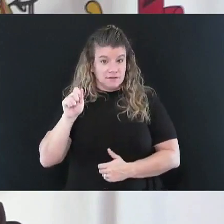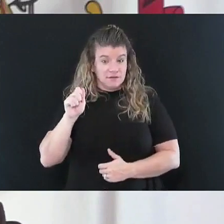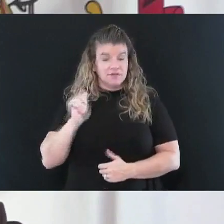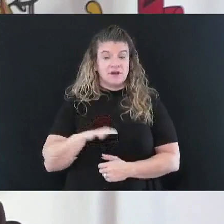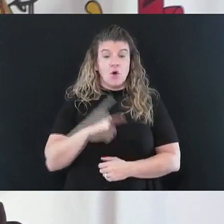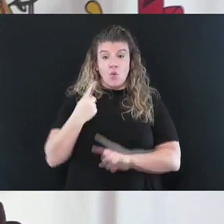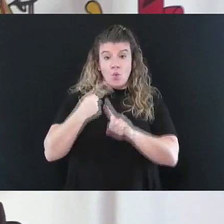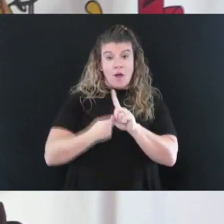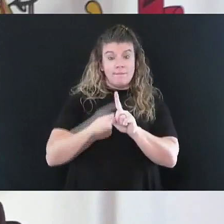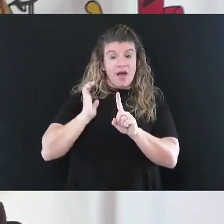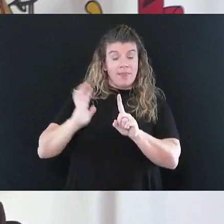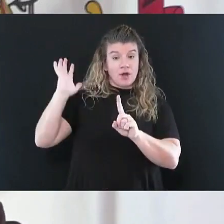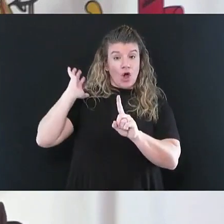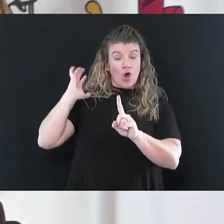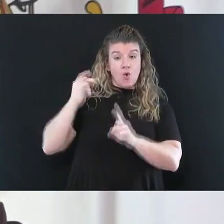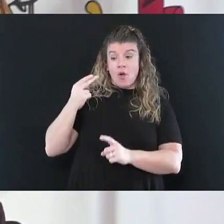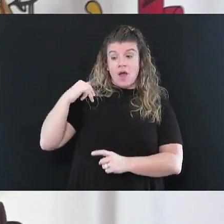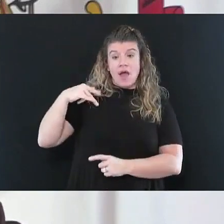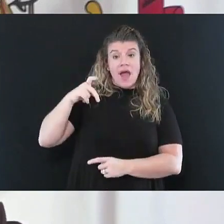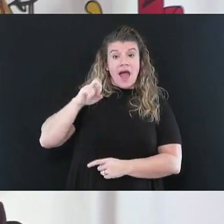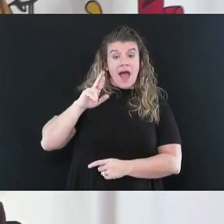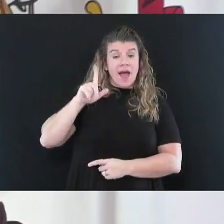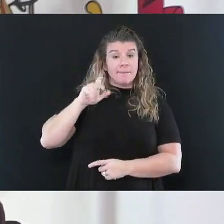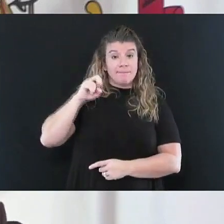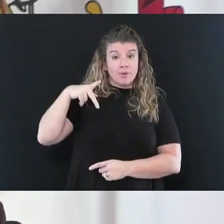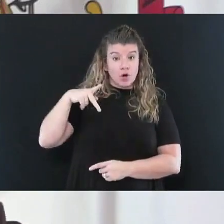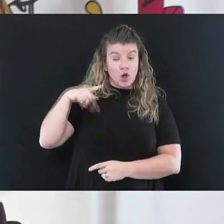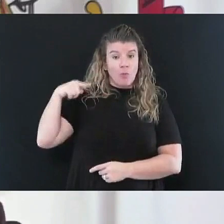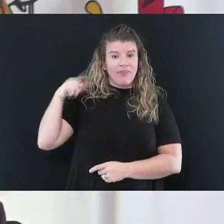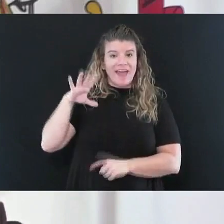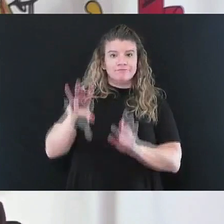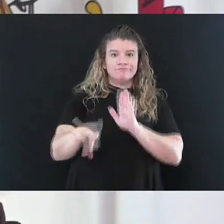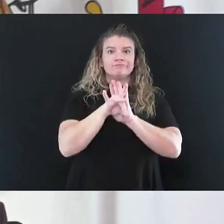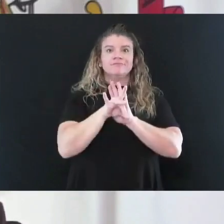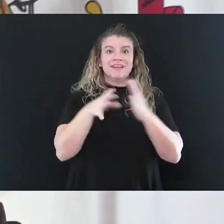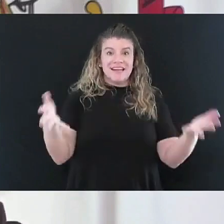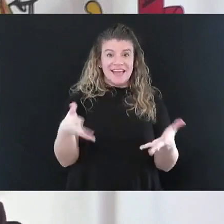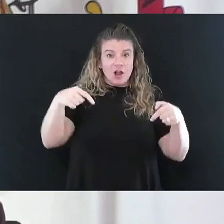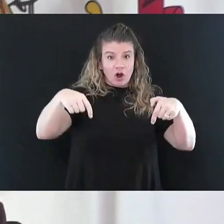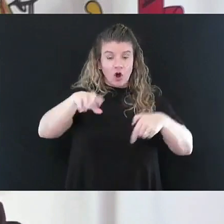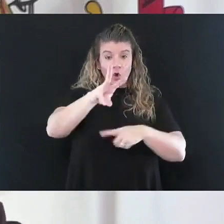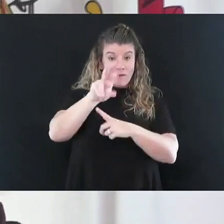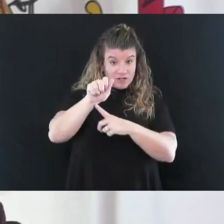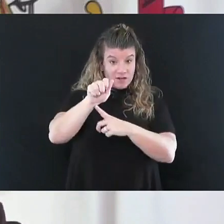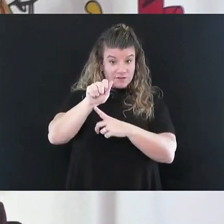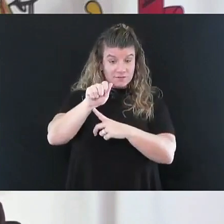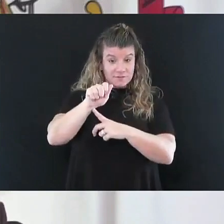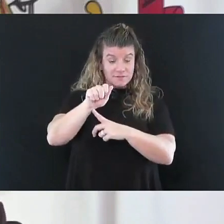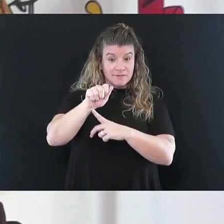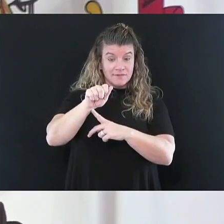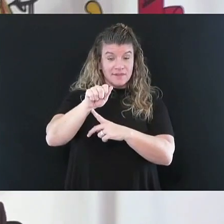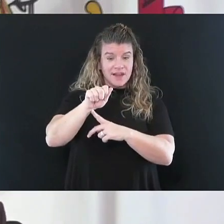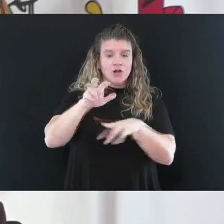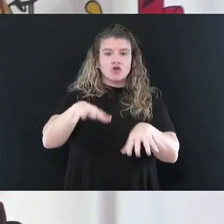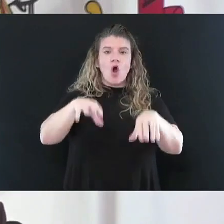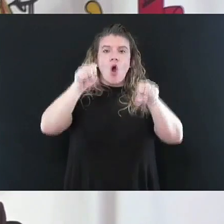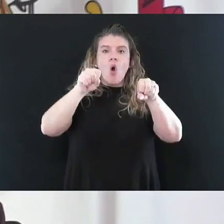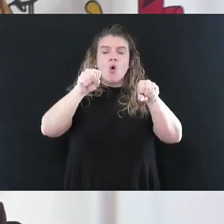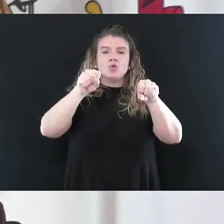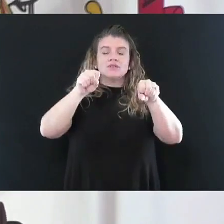a month ago, Virgin Hyperloop picked West Virginia, and get this, to host